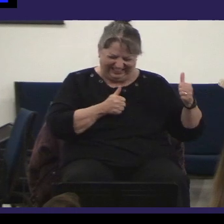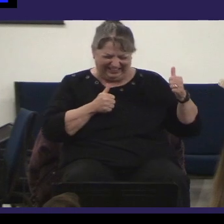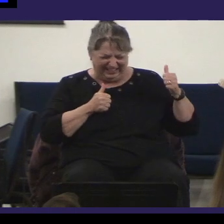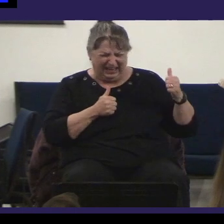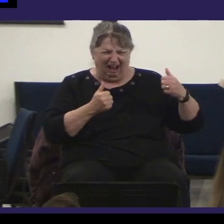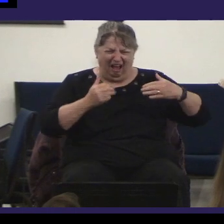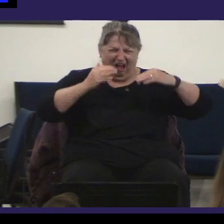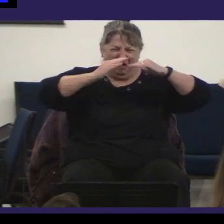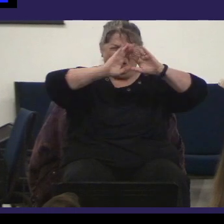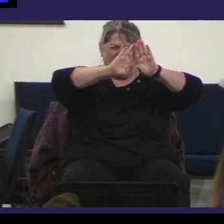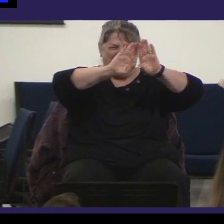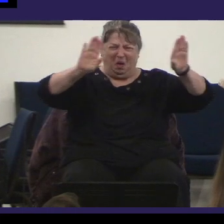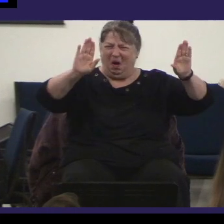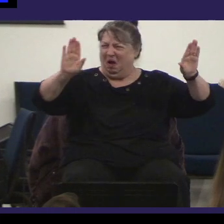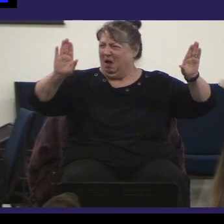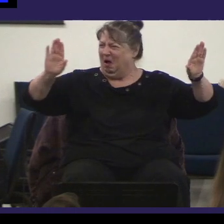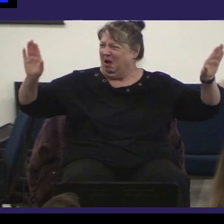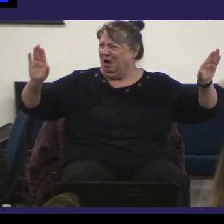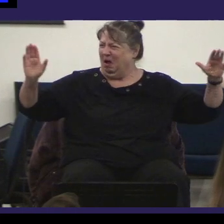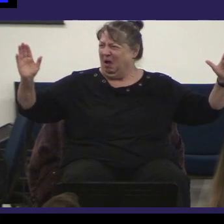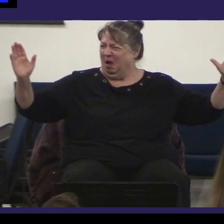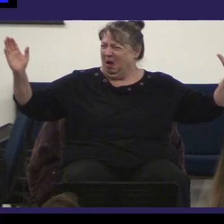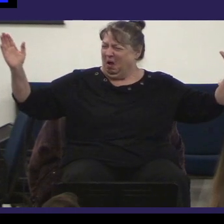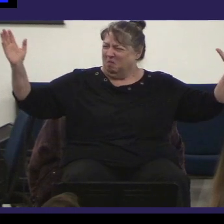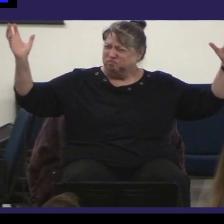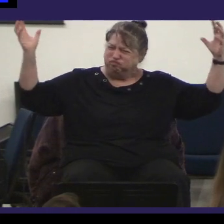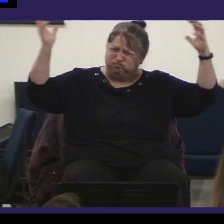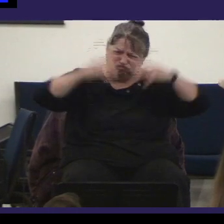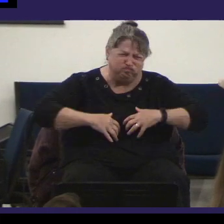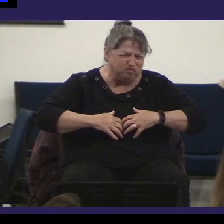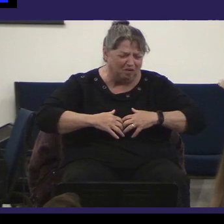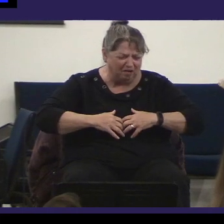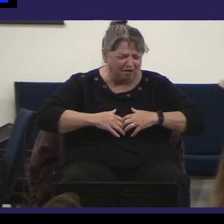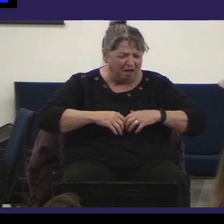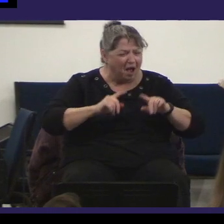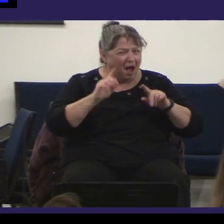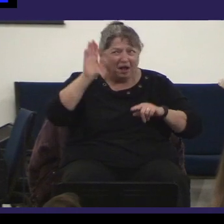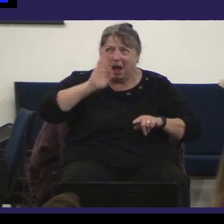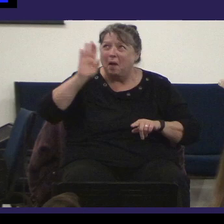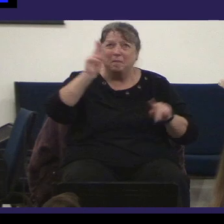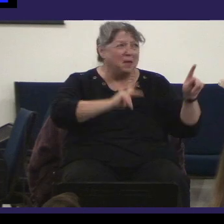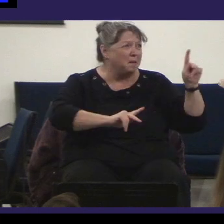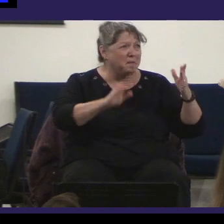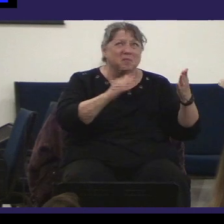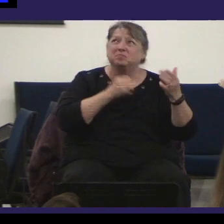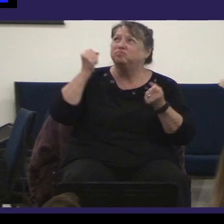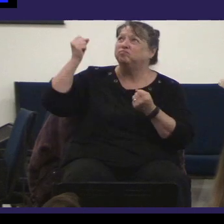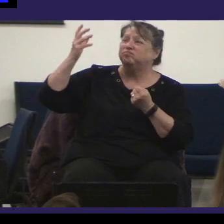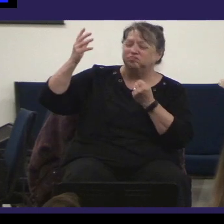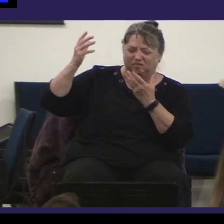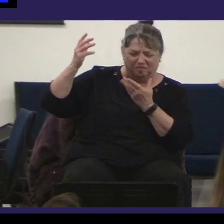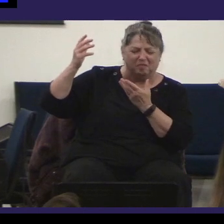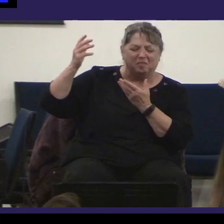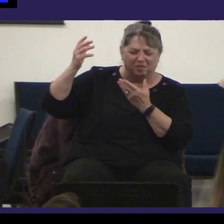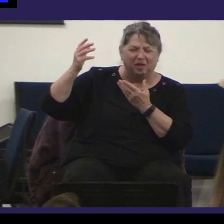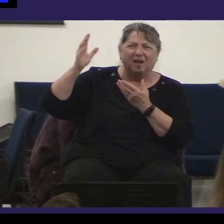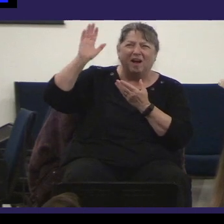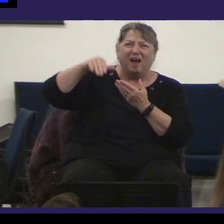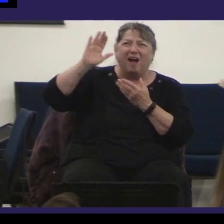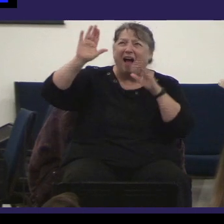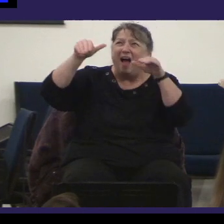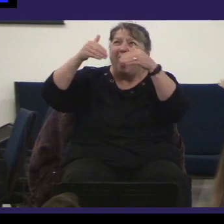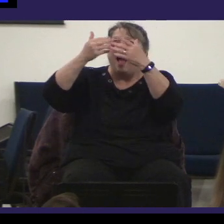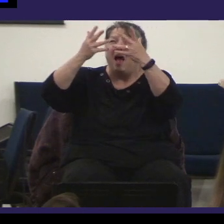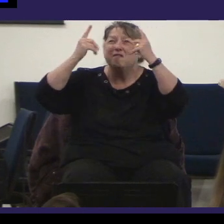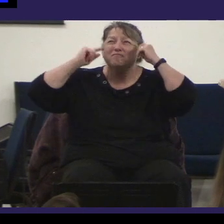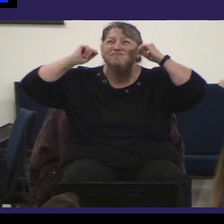come crumbling down when the people of God sing. Hear the heavenly roar,